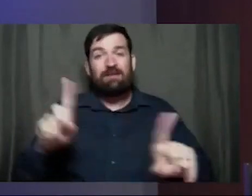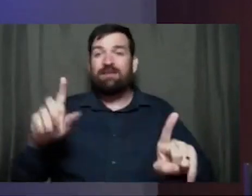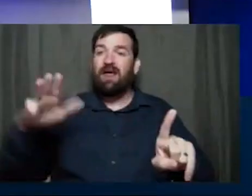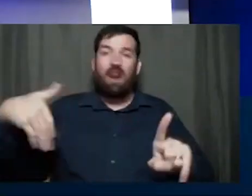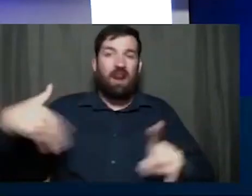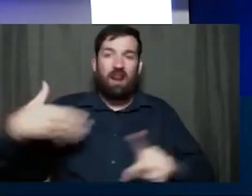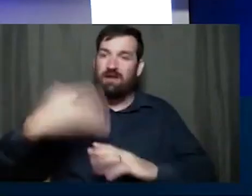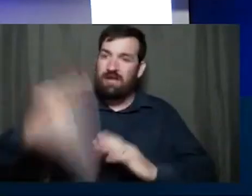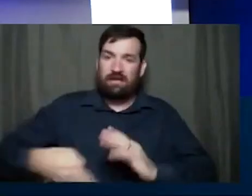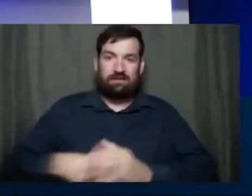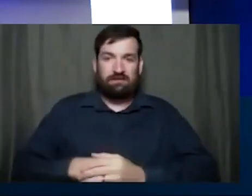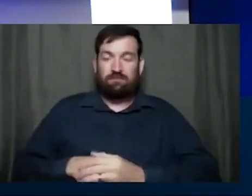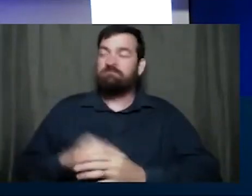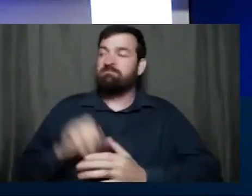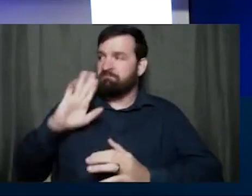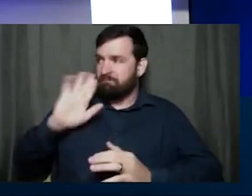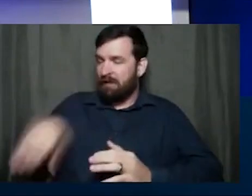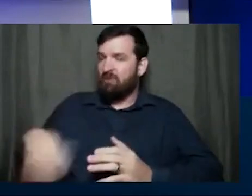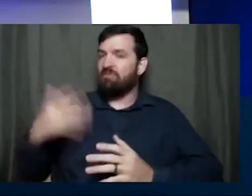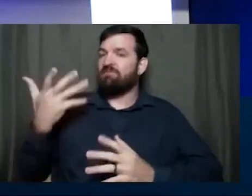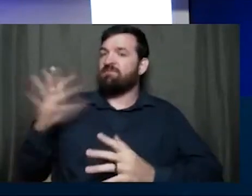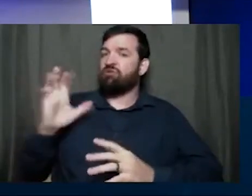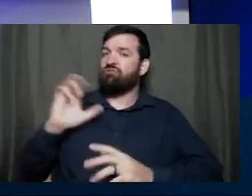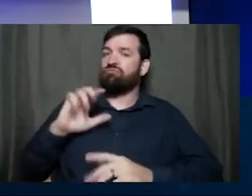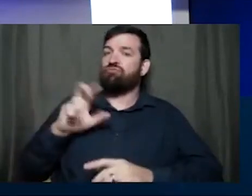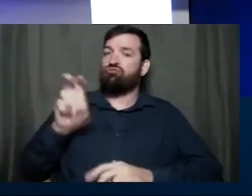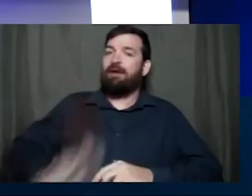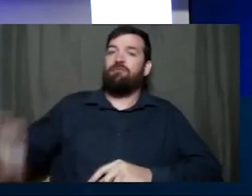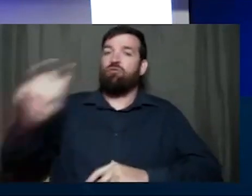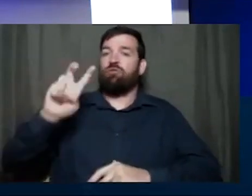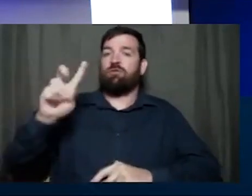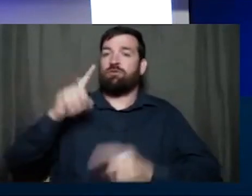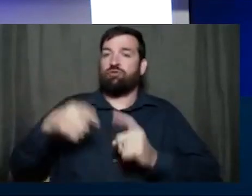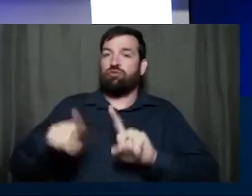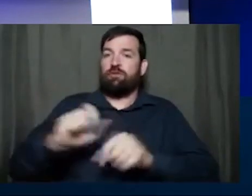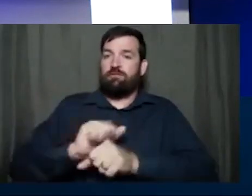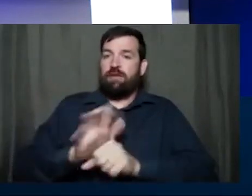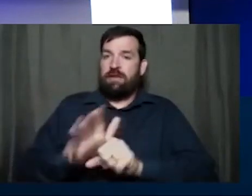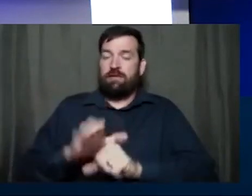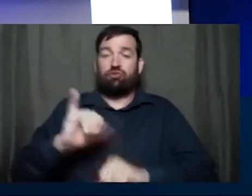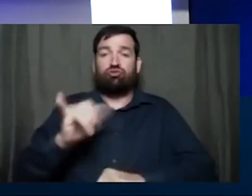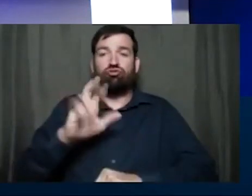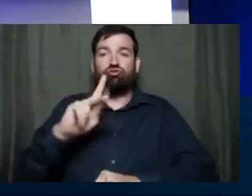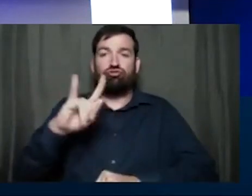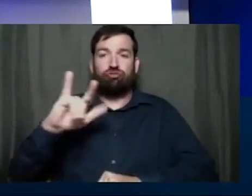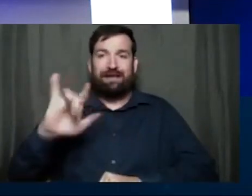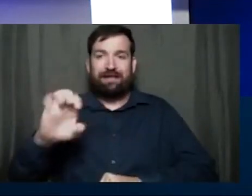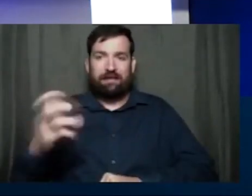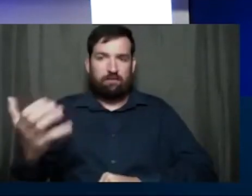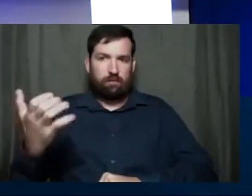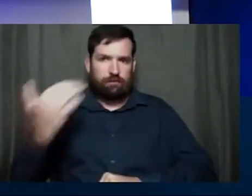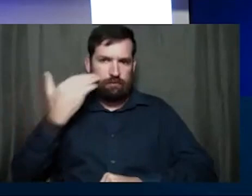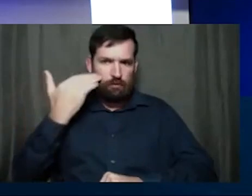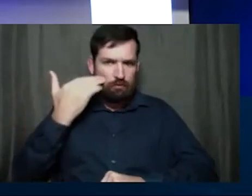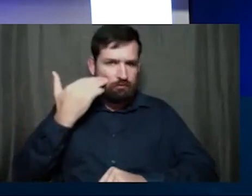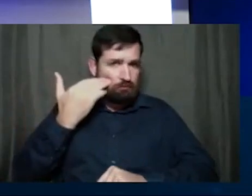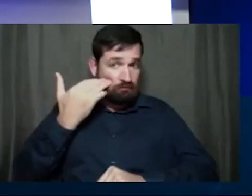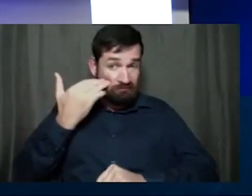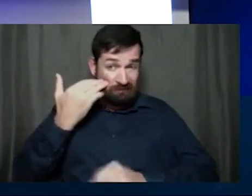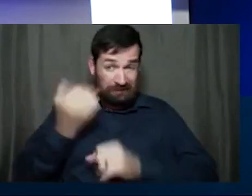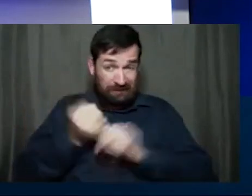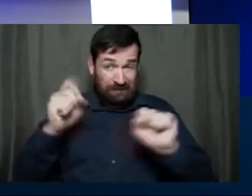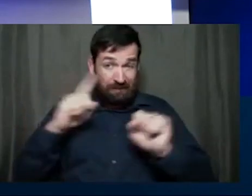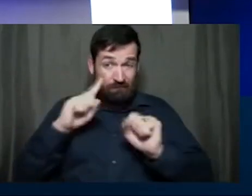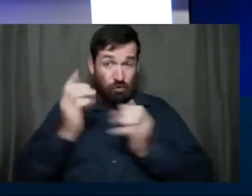I know you've traveled from time to time through the pandemic. You've done it safely. Jackie wants to know, how safe is it to go on a cruise right now?